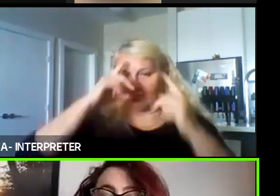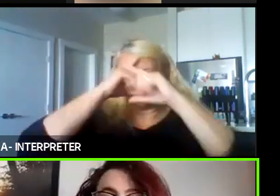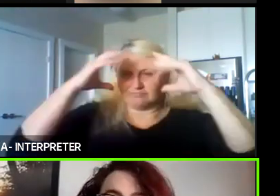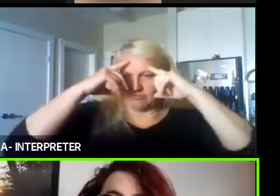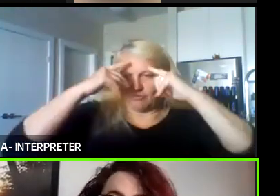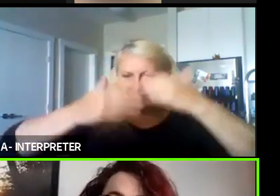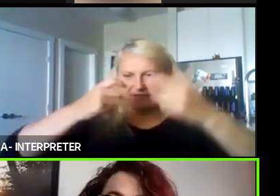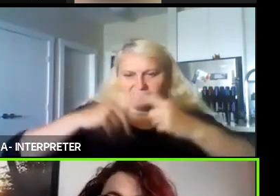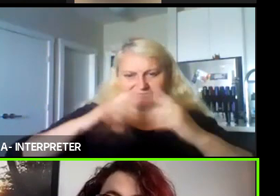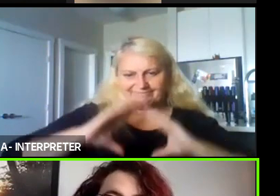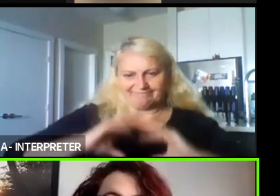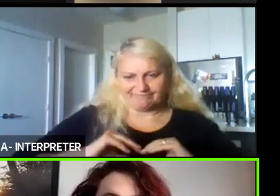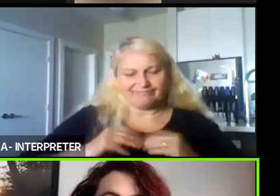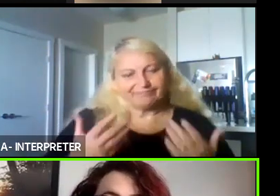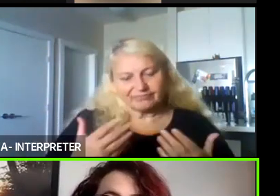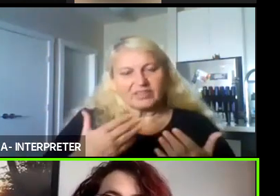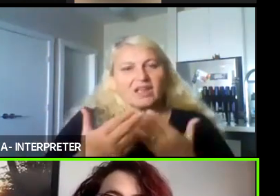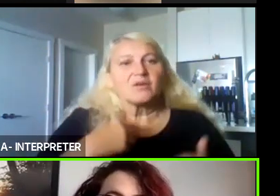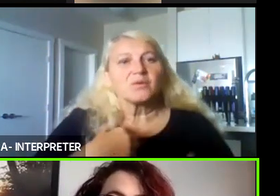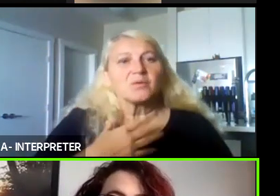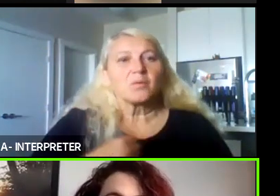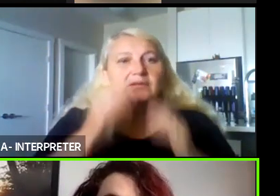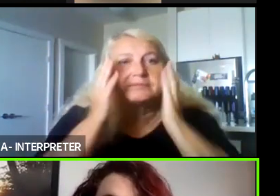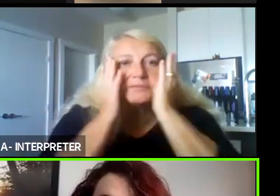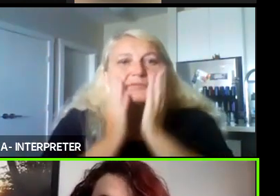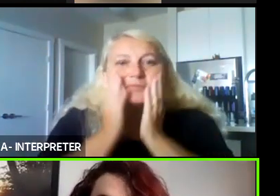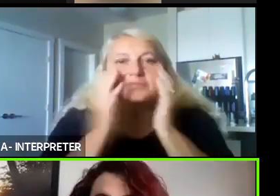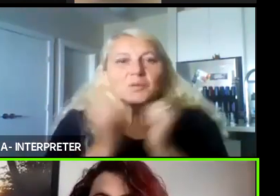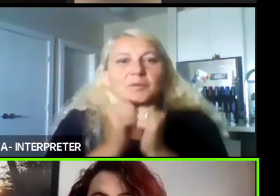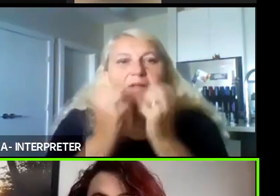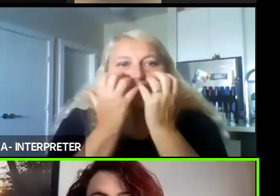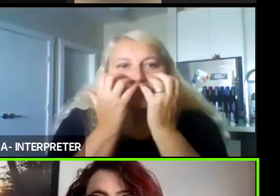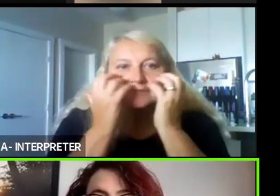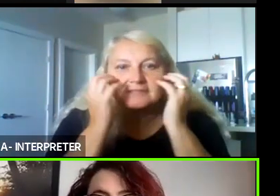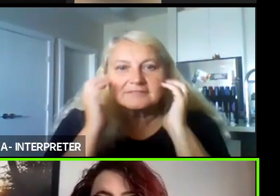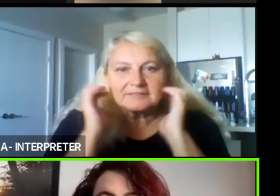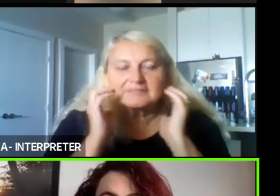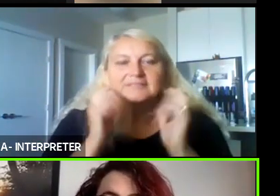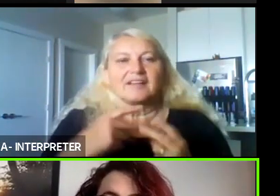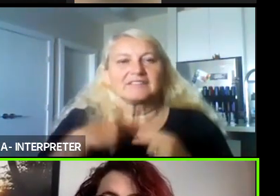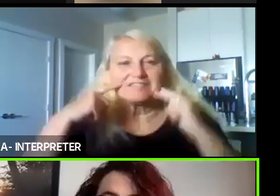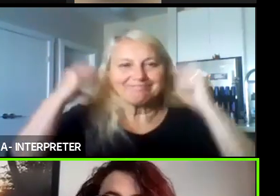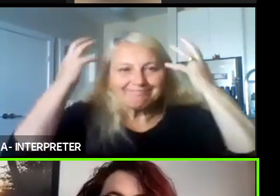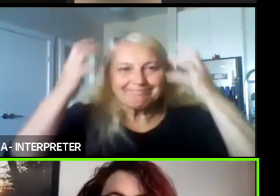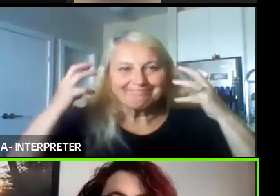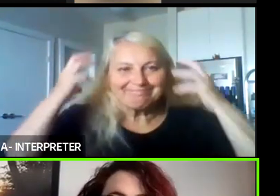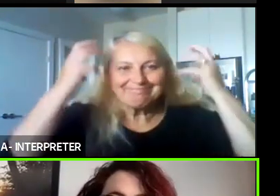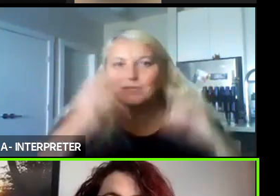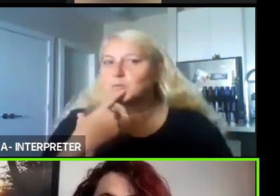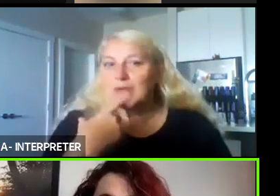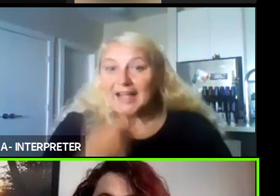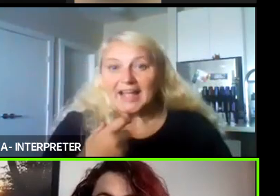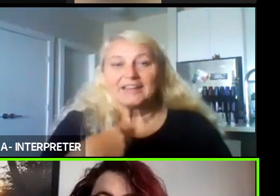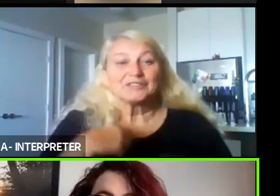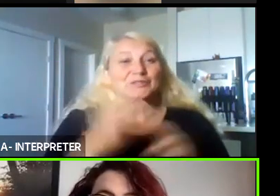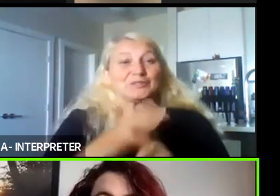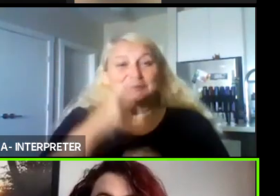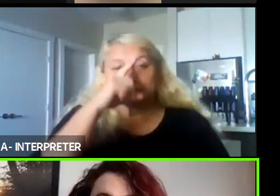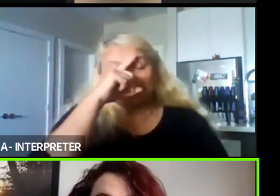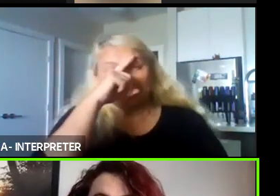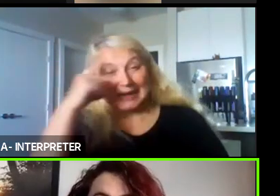pale round face with freckles and bright red curly hair. I'm wearing black cat eye glasses that